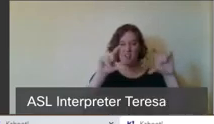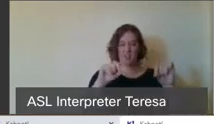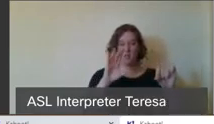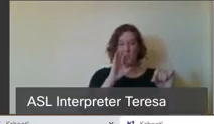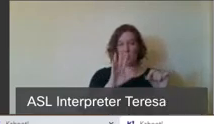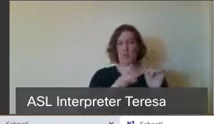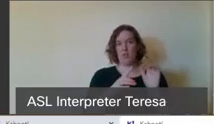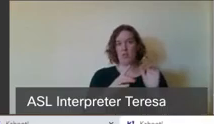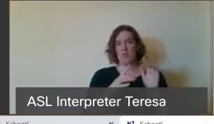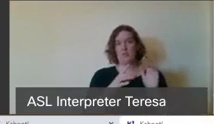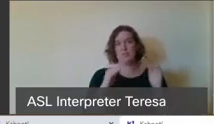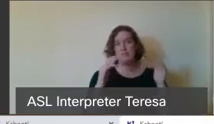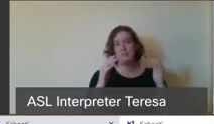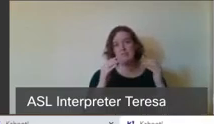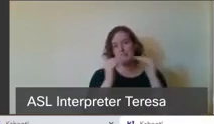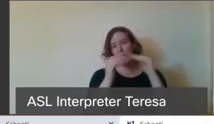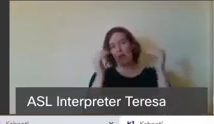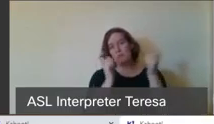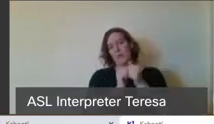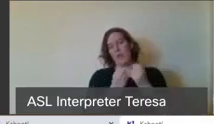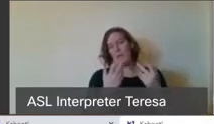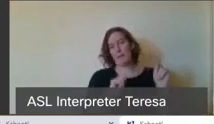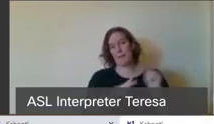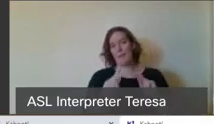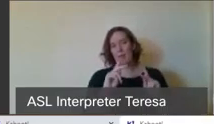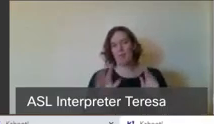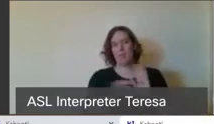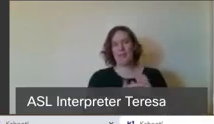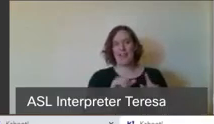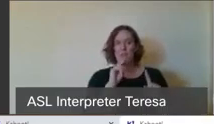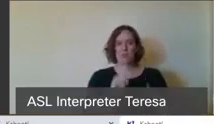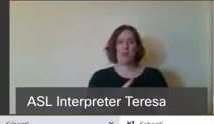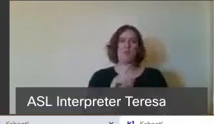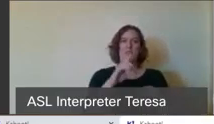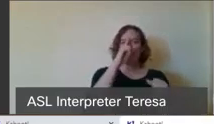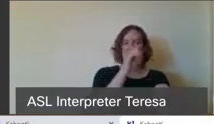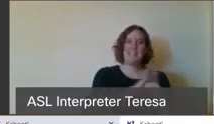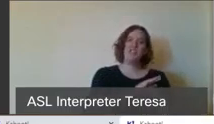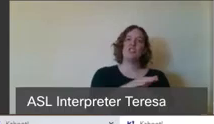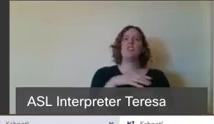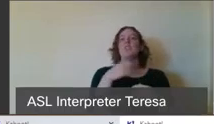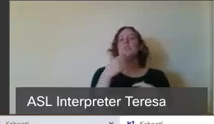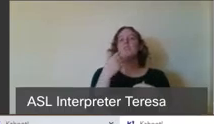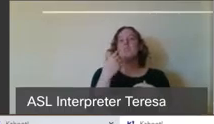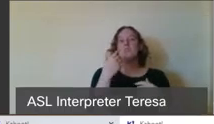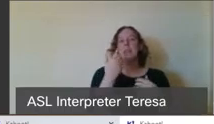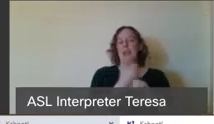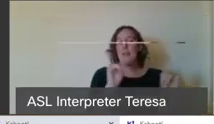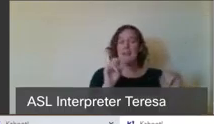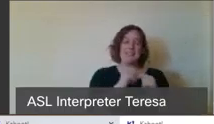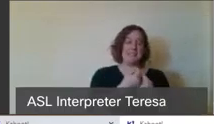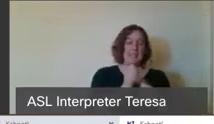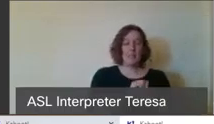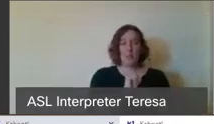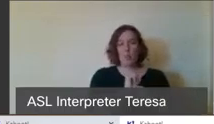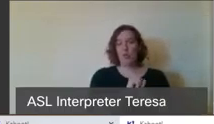have selected that response. So yeah, dedication, compassion, person-centered, independence, teamwork, customer service, focus